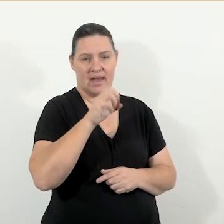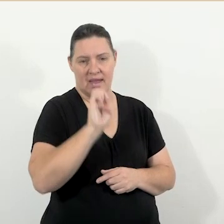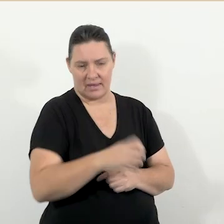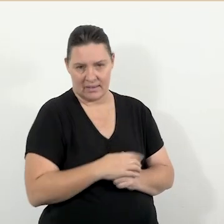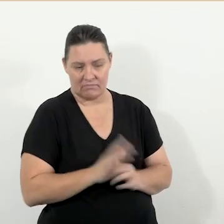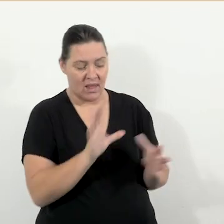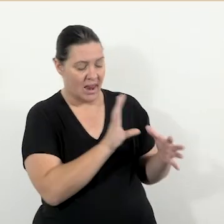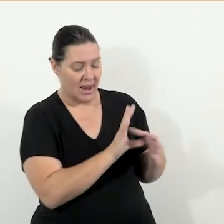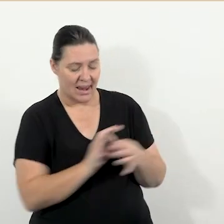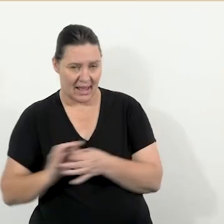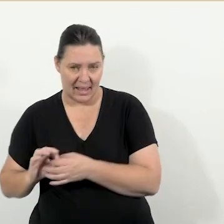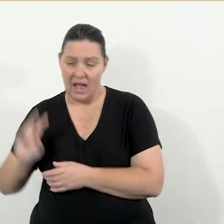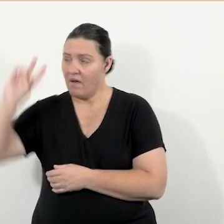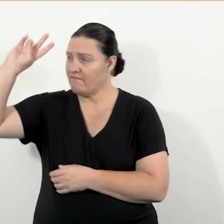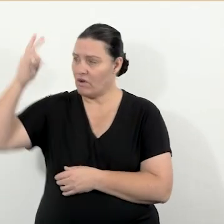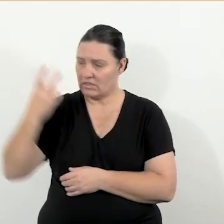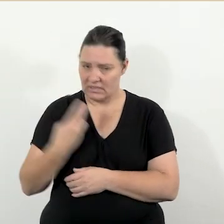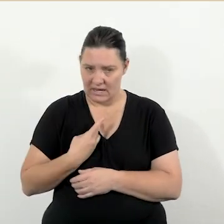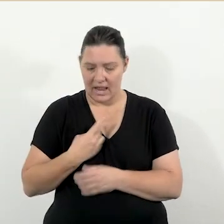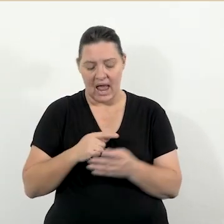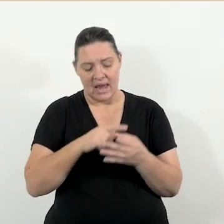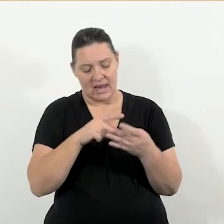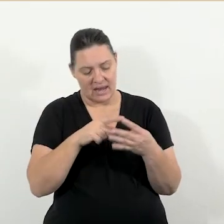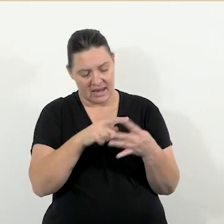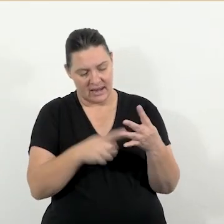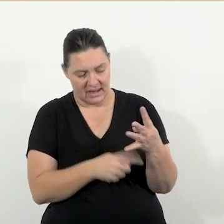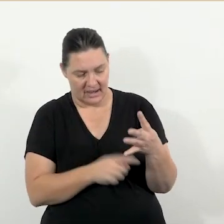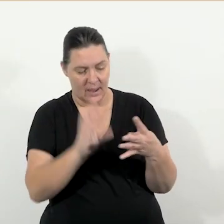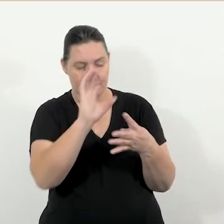Remember that there is a link between photosynthesis and the spheres of the